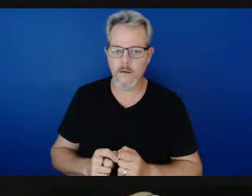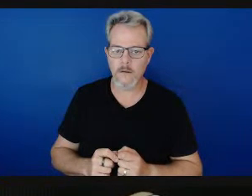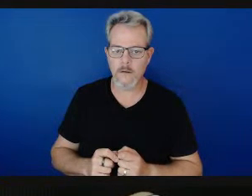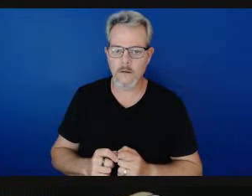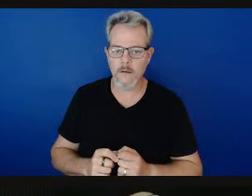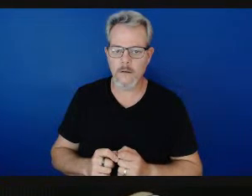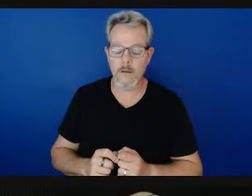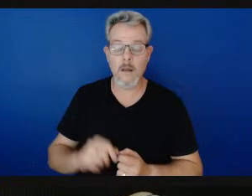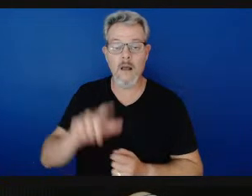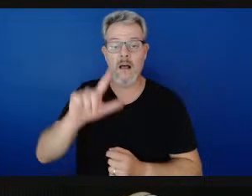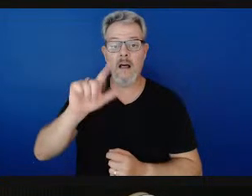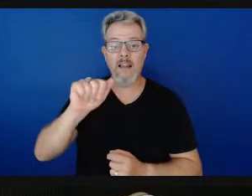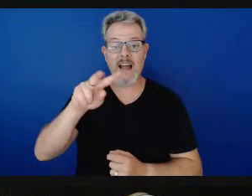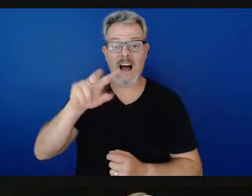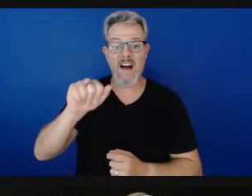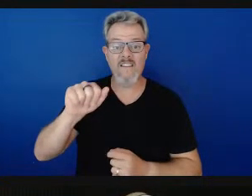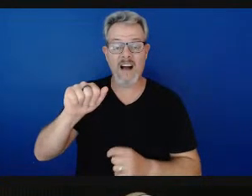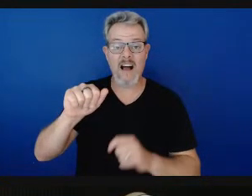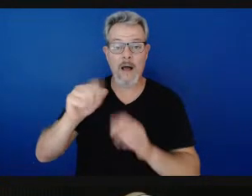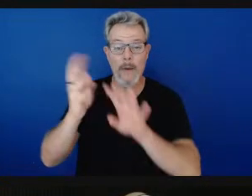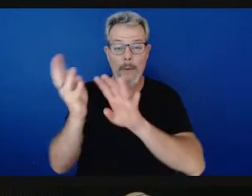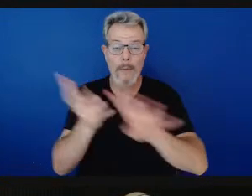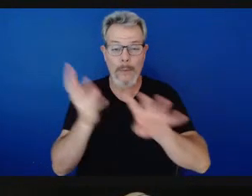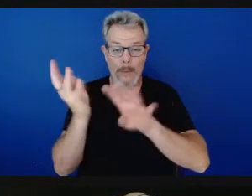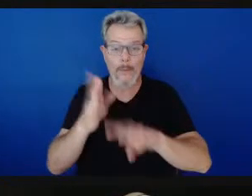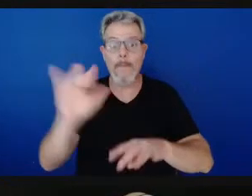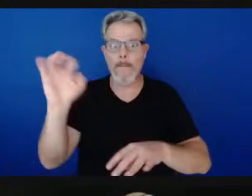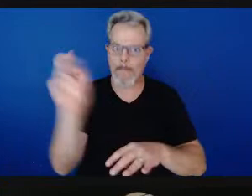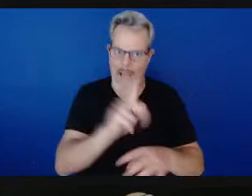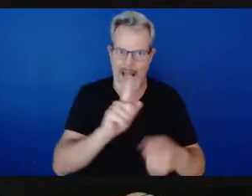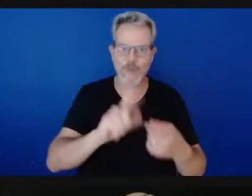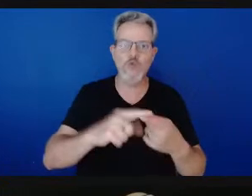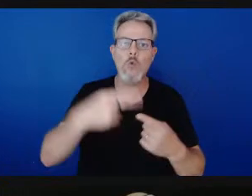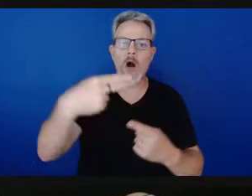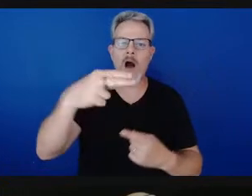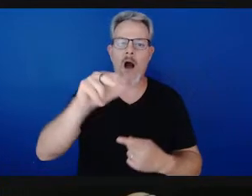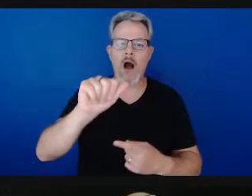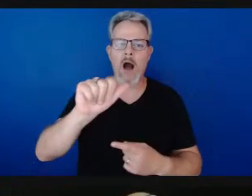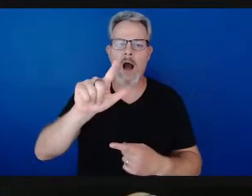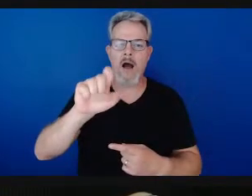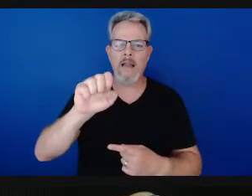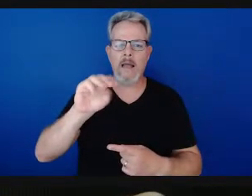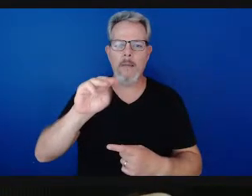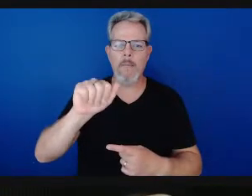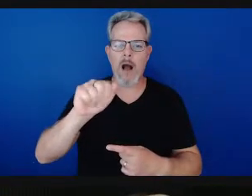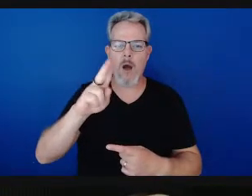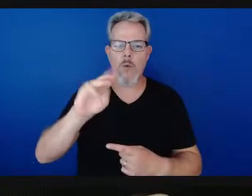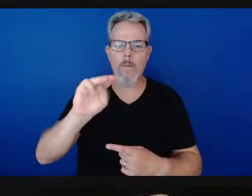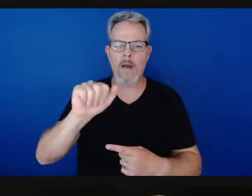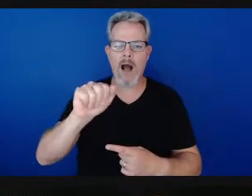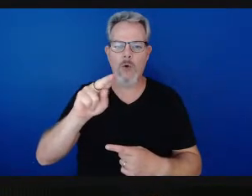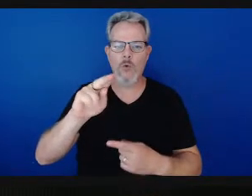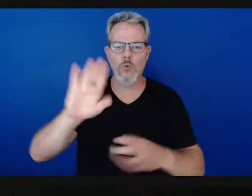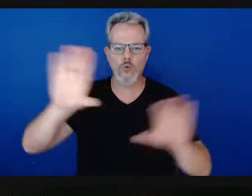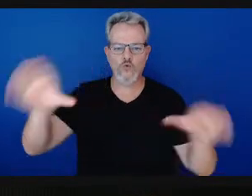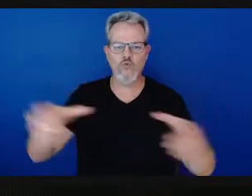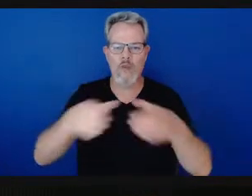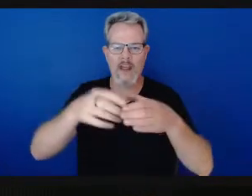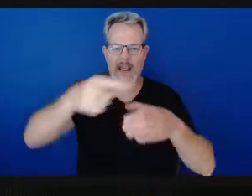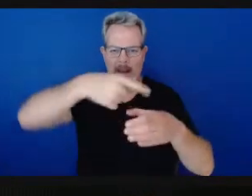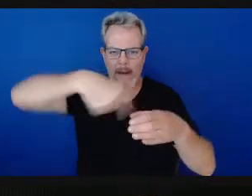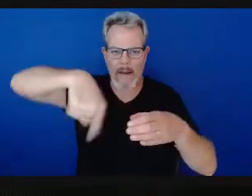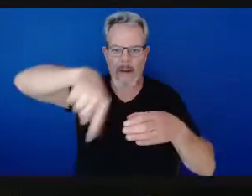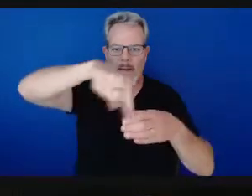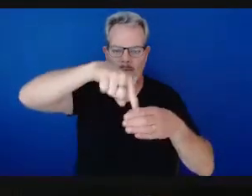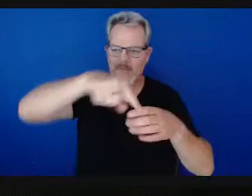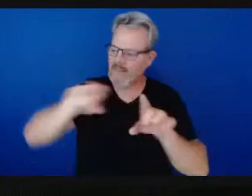flowing westward back towards Highland Mountain Mile crater and covering much of that surface with active lava. Same thing with the rangefinder, same thing